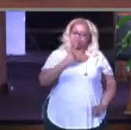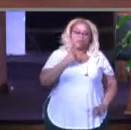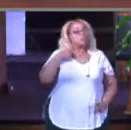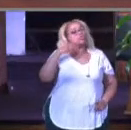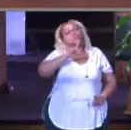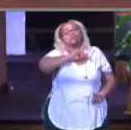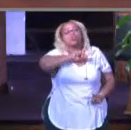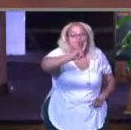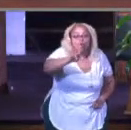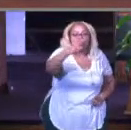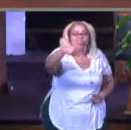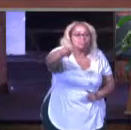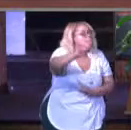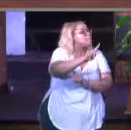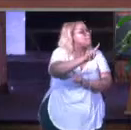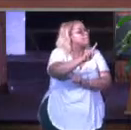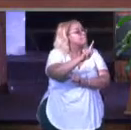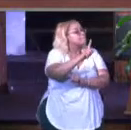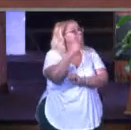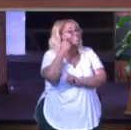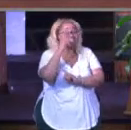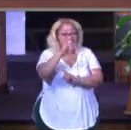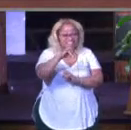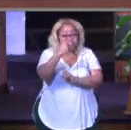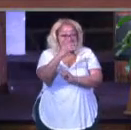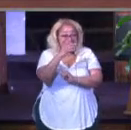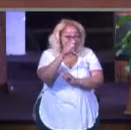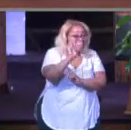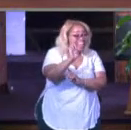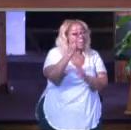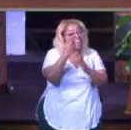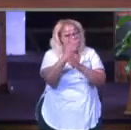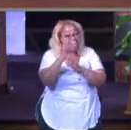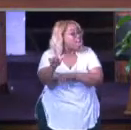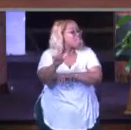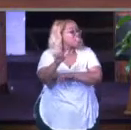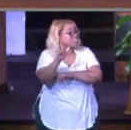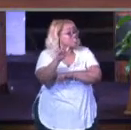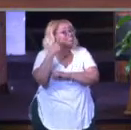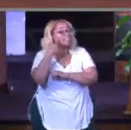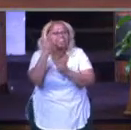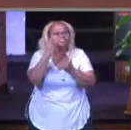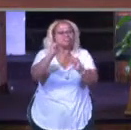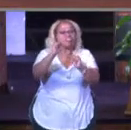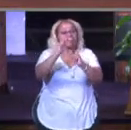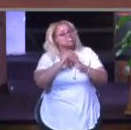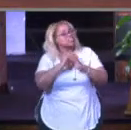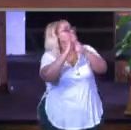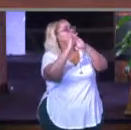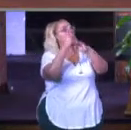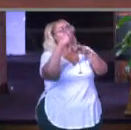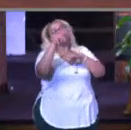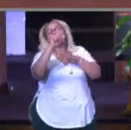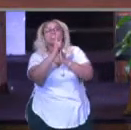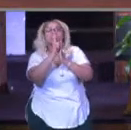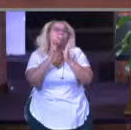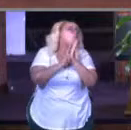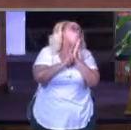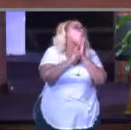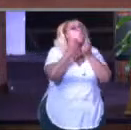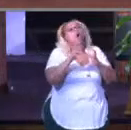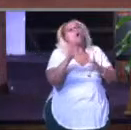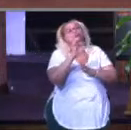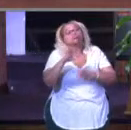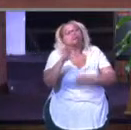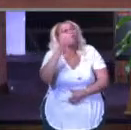to us. We're supposed to go to them because that's where the gates of hell are. Because the gates of hell are trying to defend all of these lost souls.